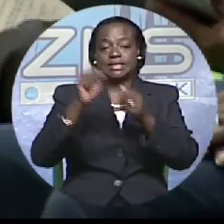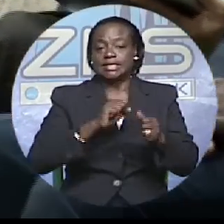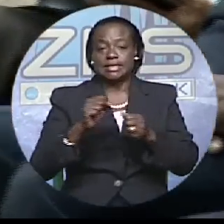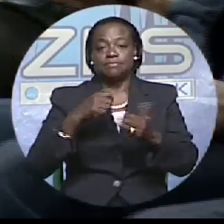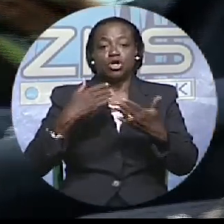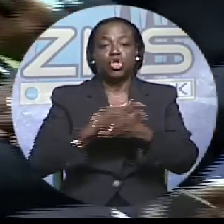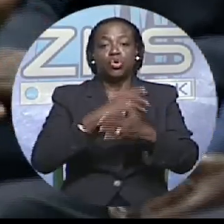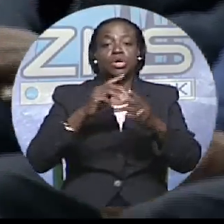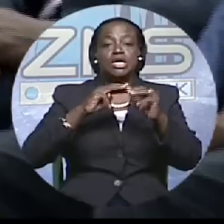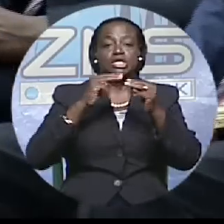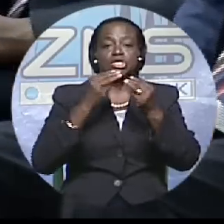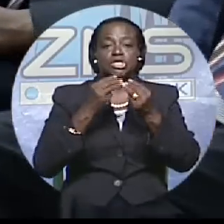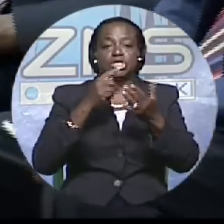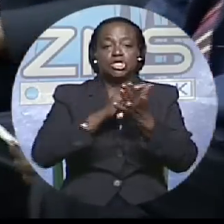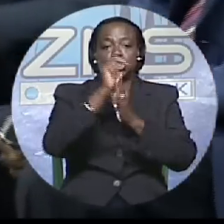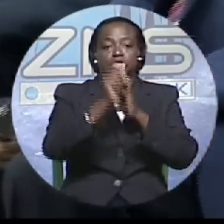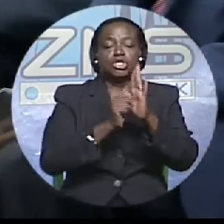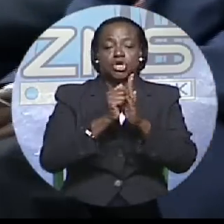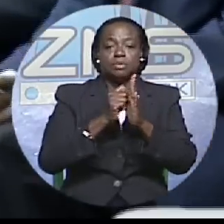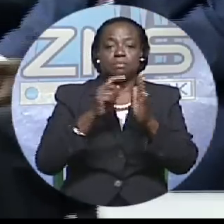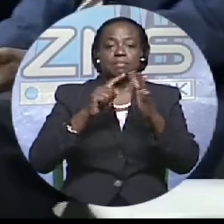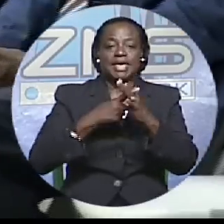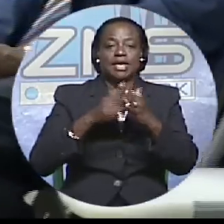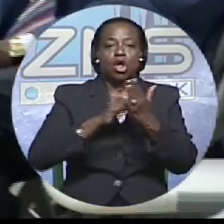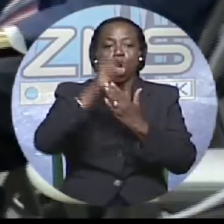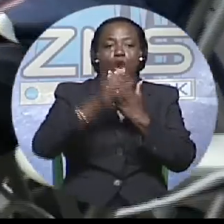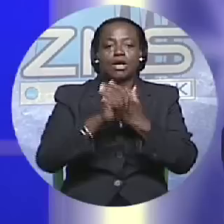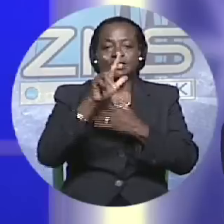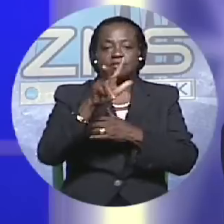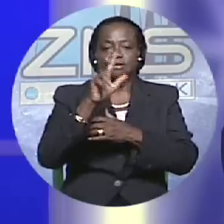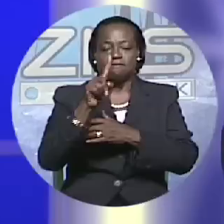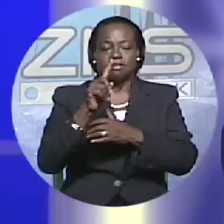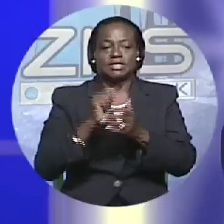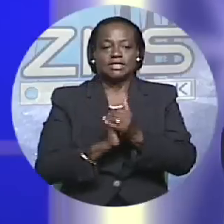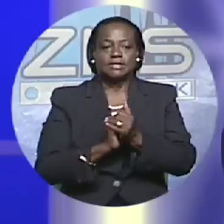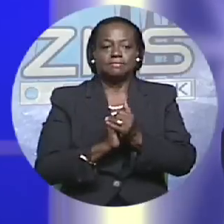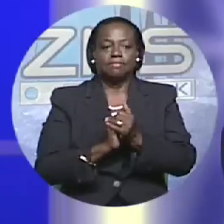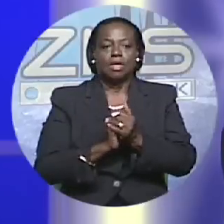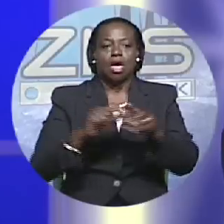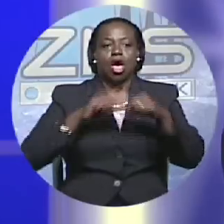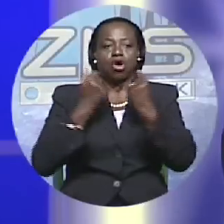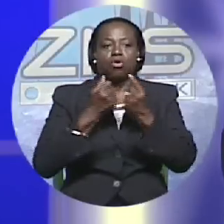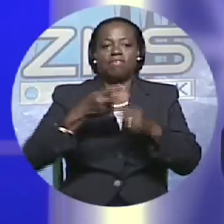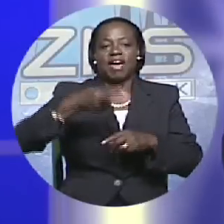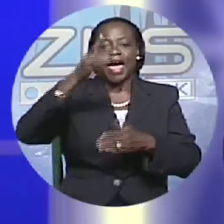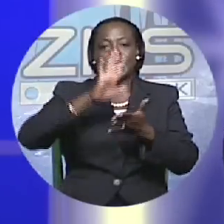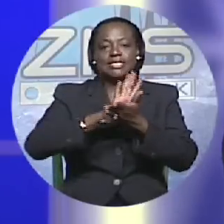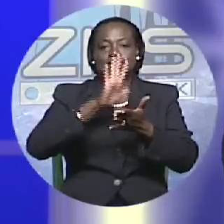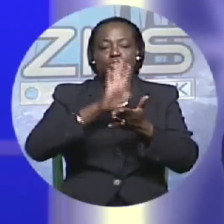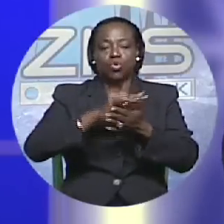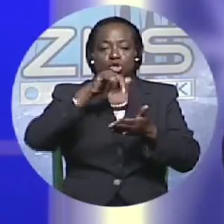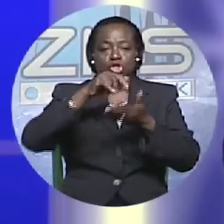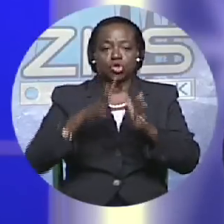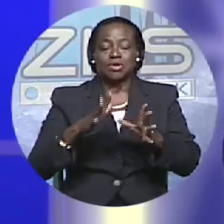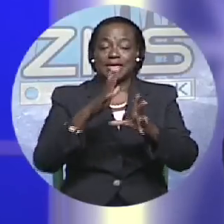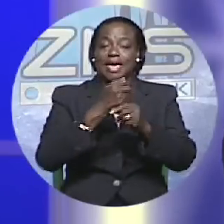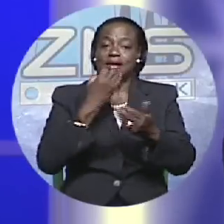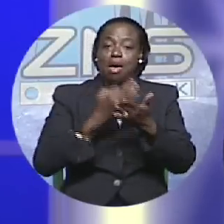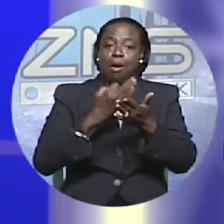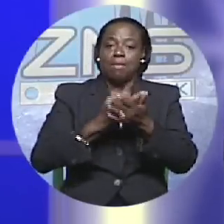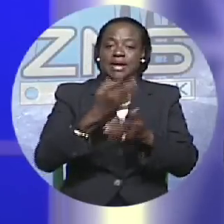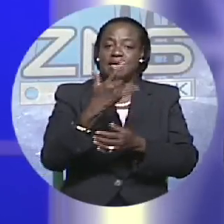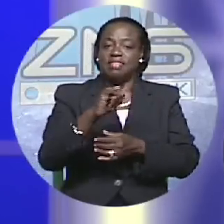August 31st. LaDawn Davis, ZNS Network News. Another group of high school students get the financial assistance they need to